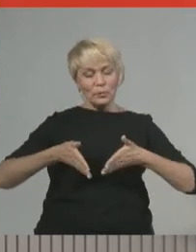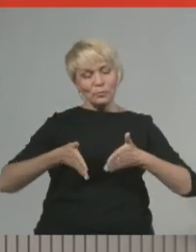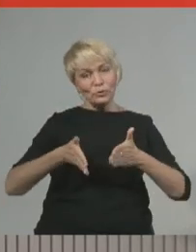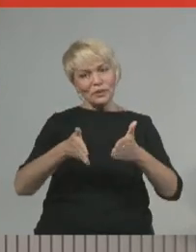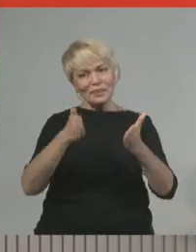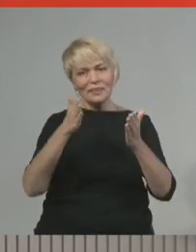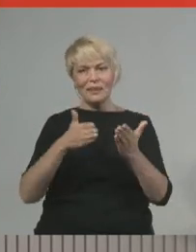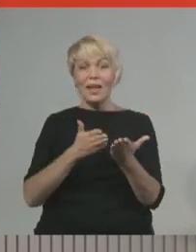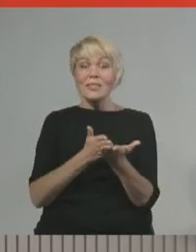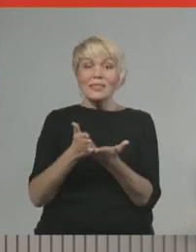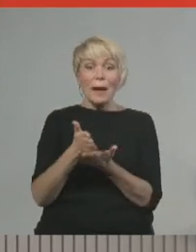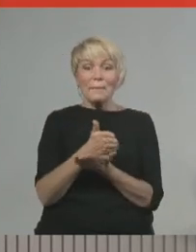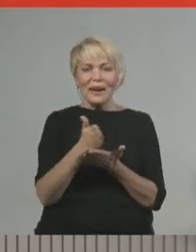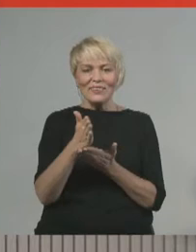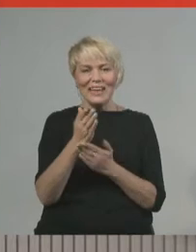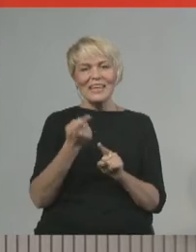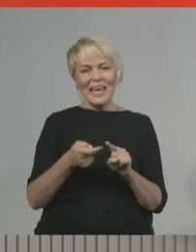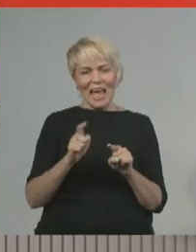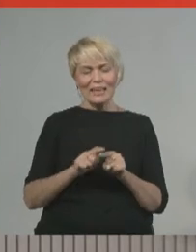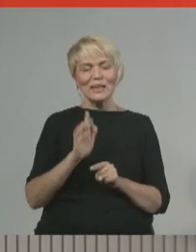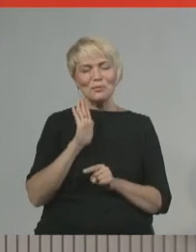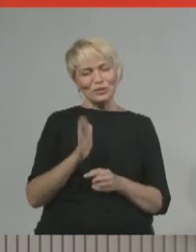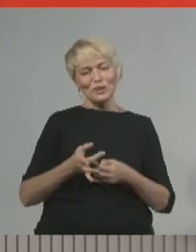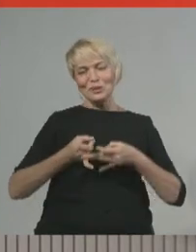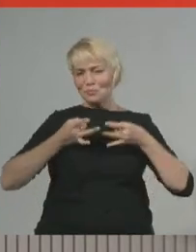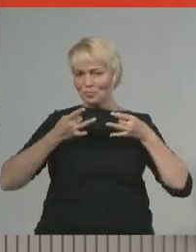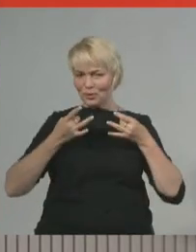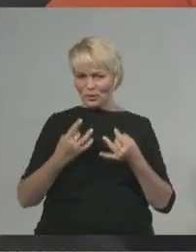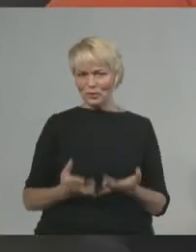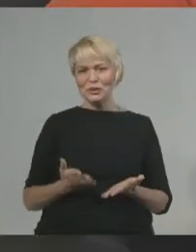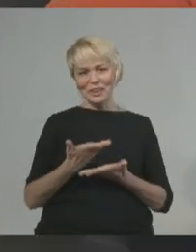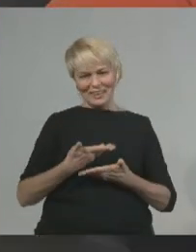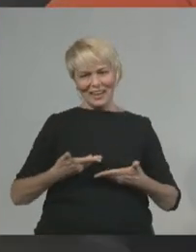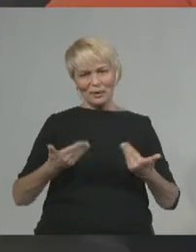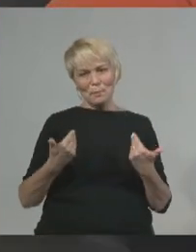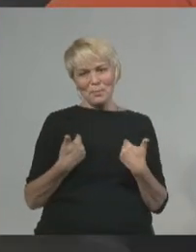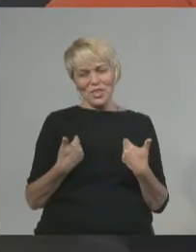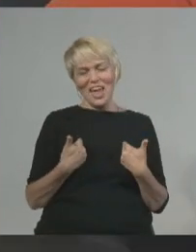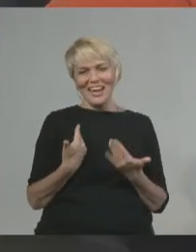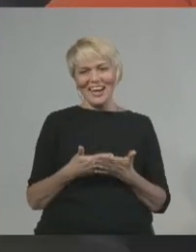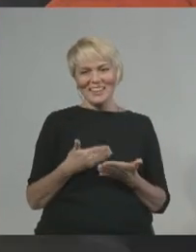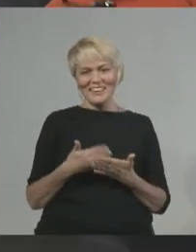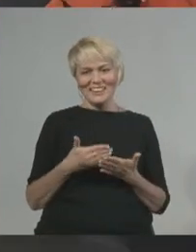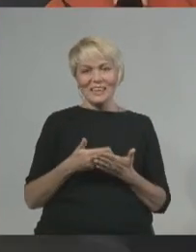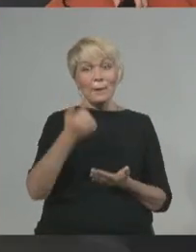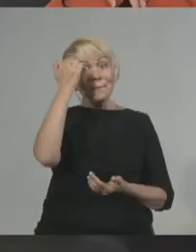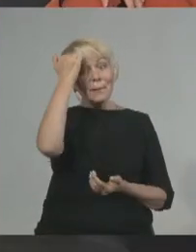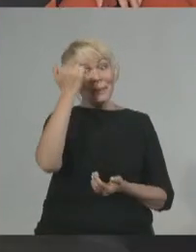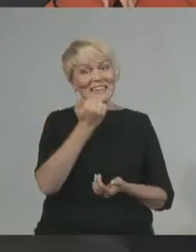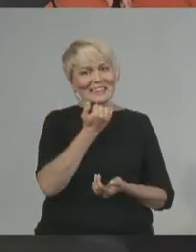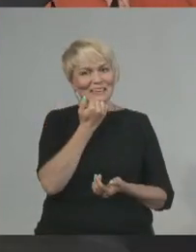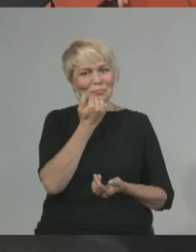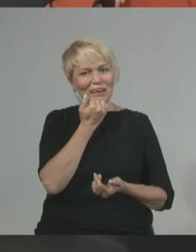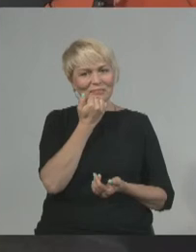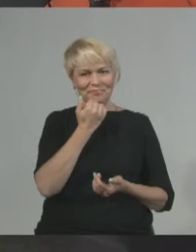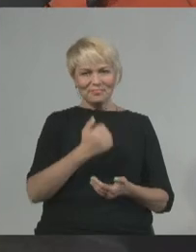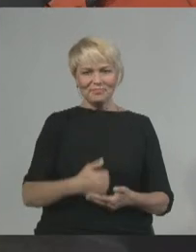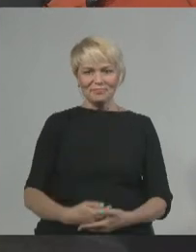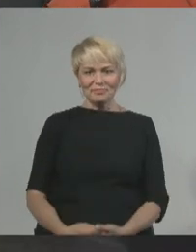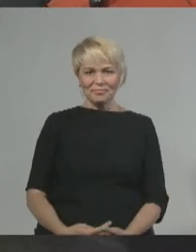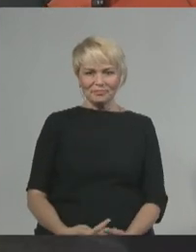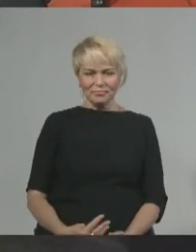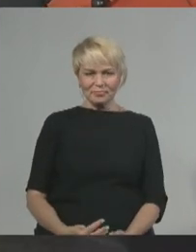are not to give instructions but to show the direction i think it will be a lot simpler as it seems to me thank